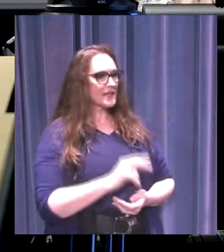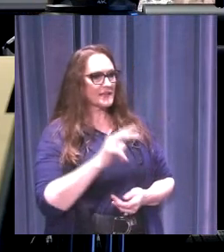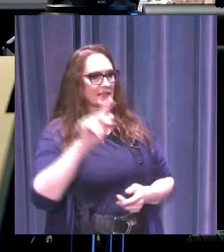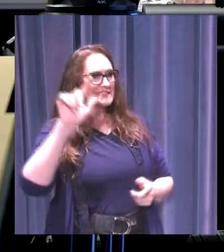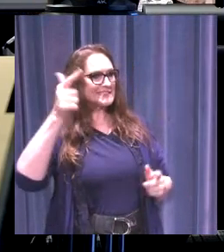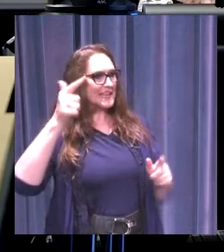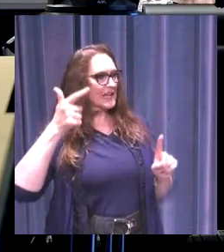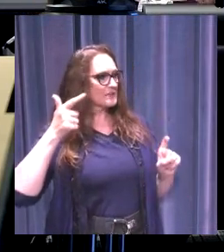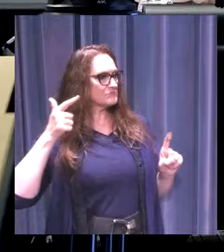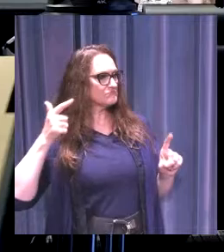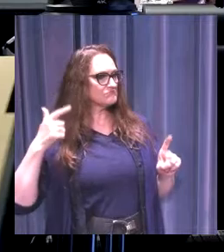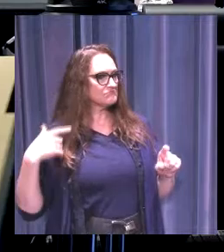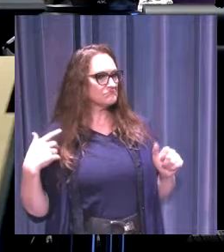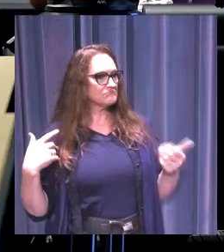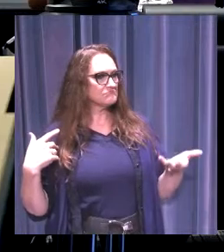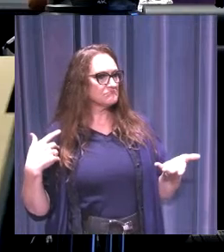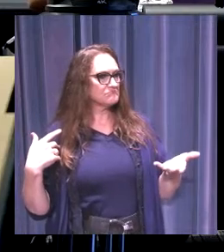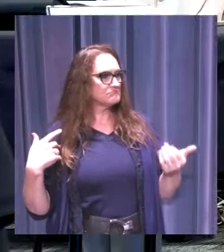that?